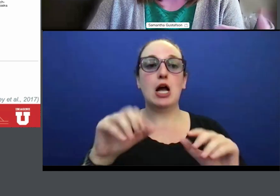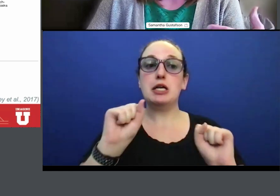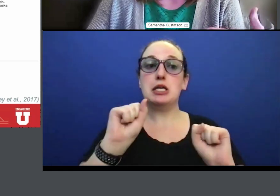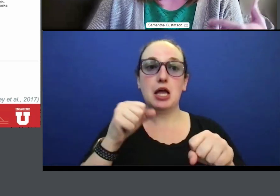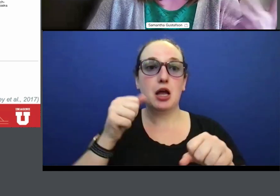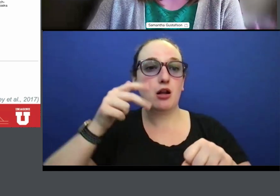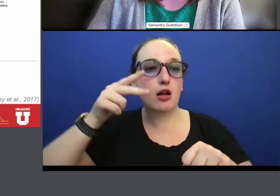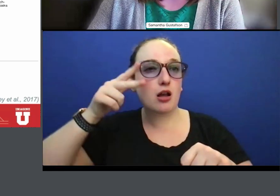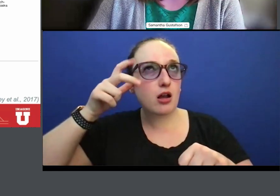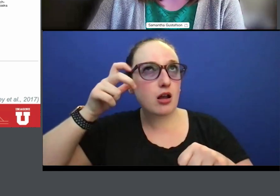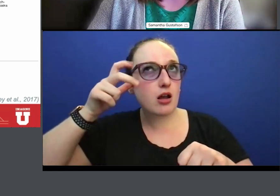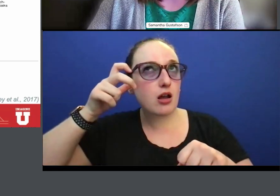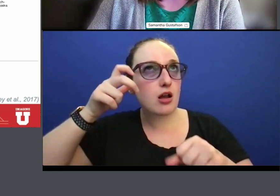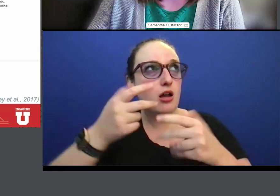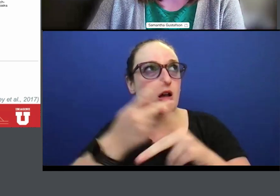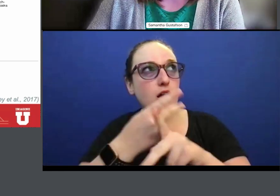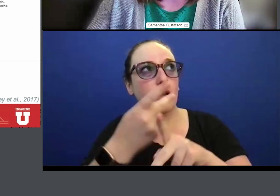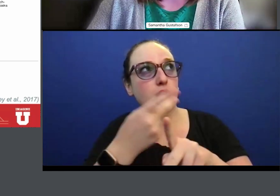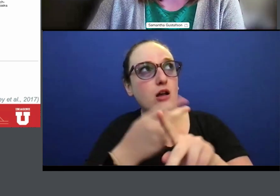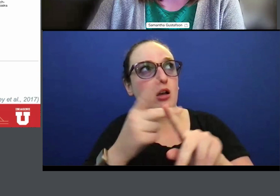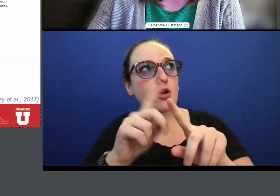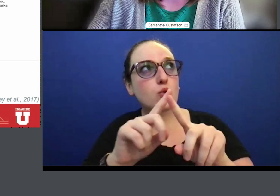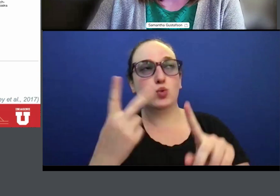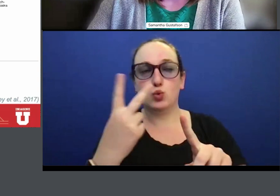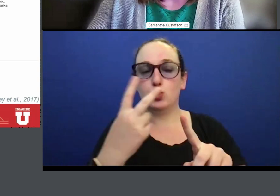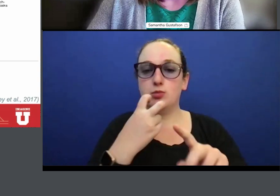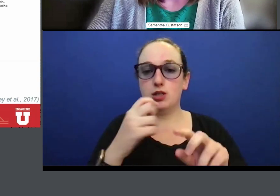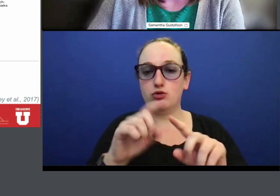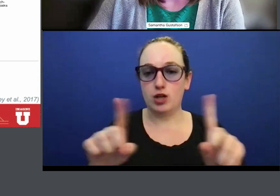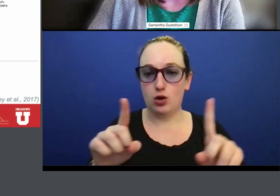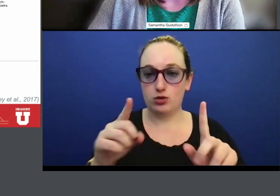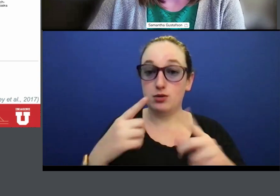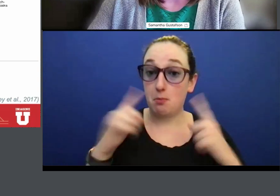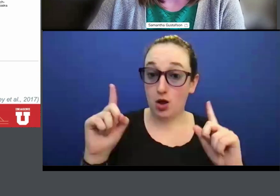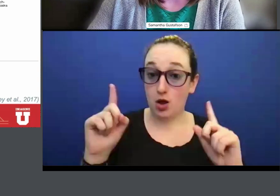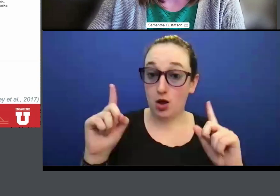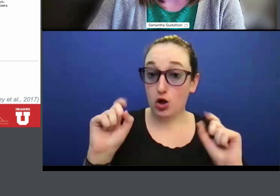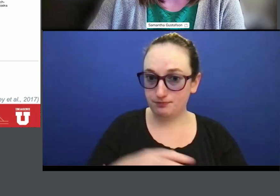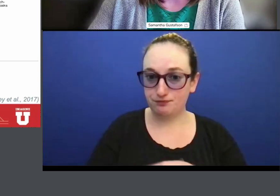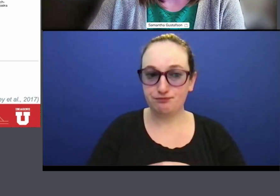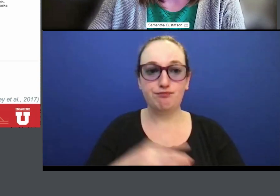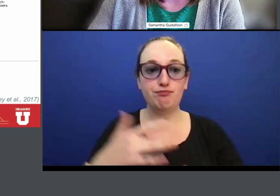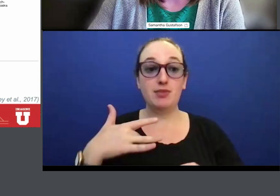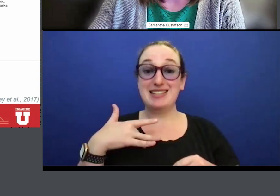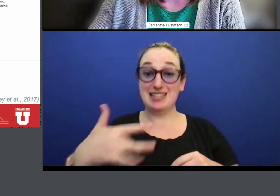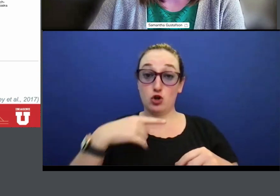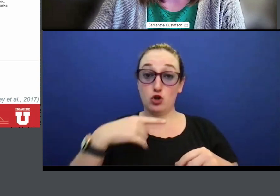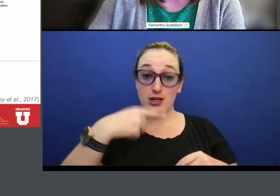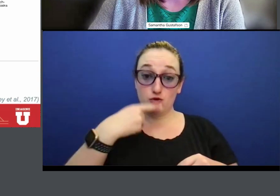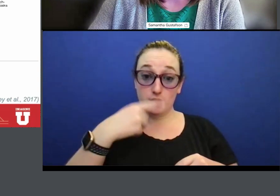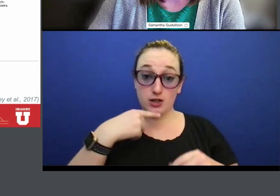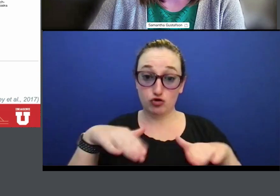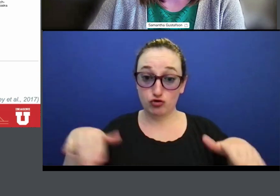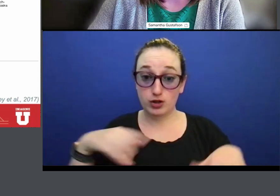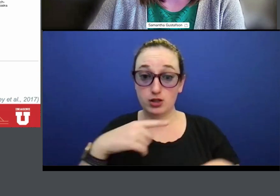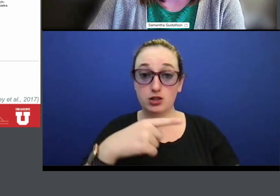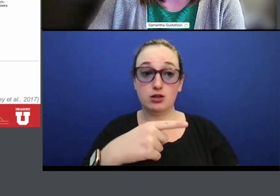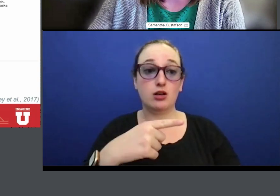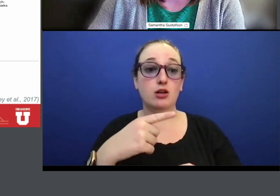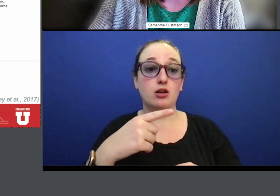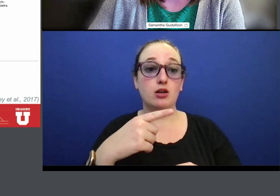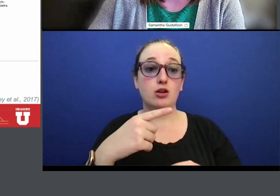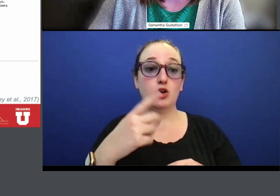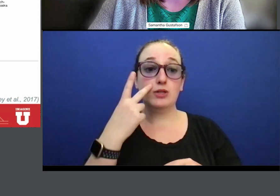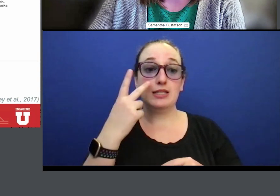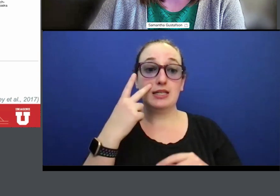adequately discriminate between the two speech sounds. And in our typical hearing children, you can see that in this window,